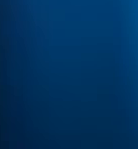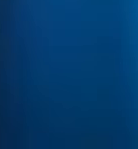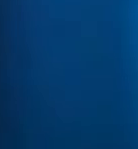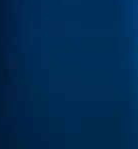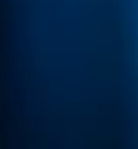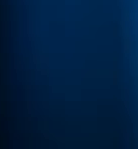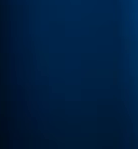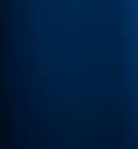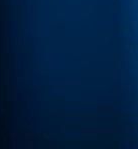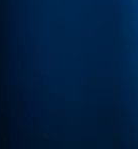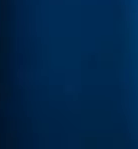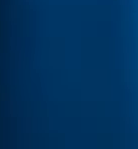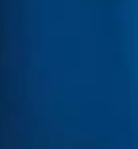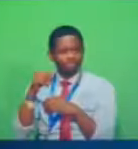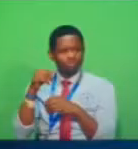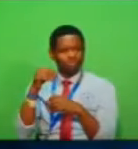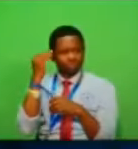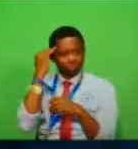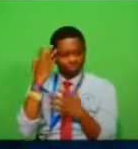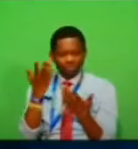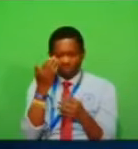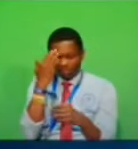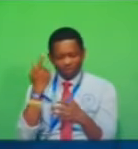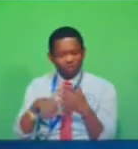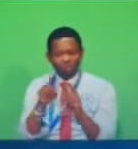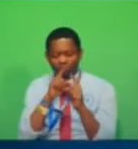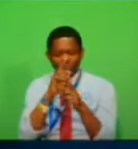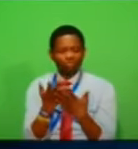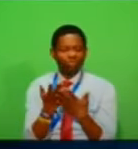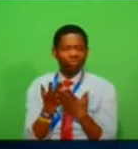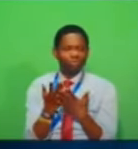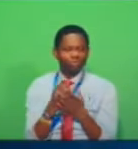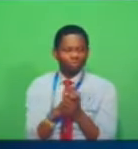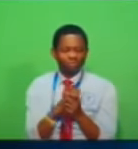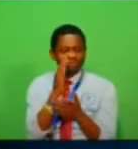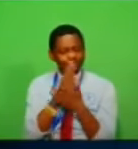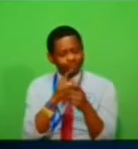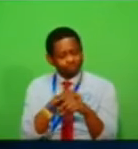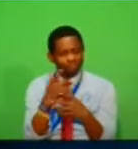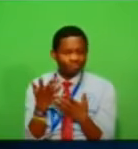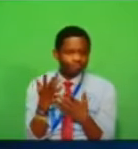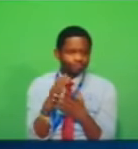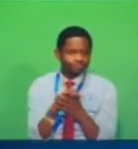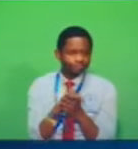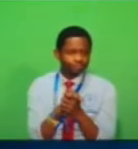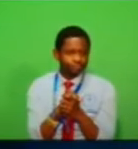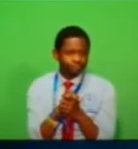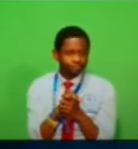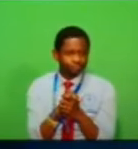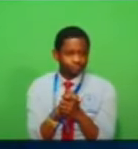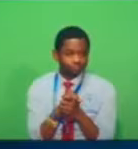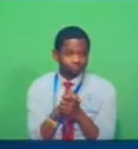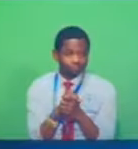national heads in Europe. So you clearly know what I'm talking about. So at one point in time, you are in a